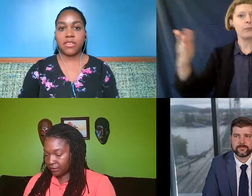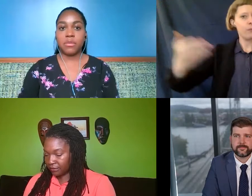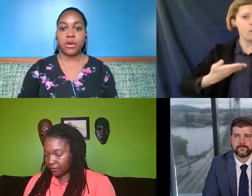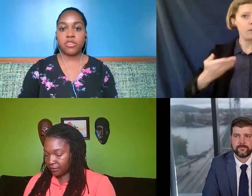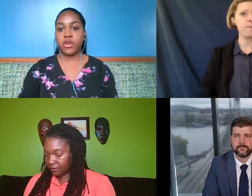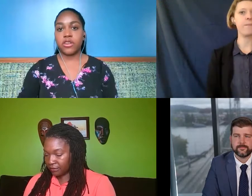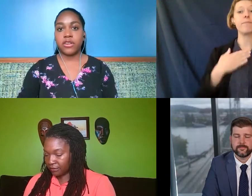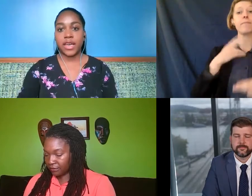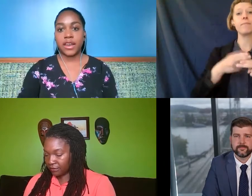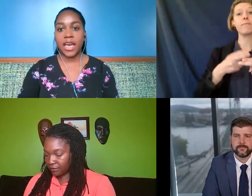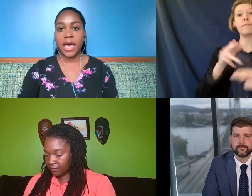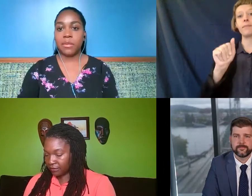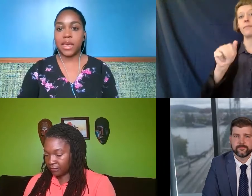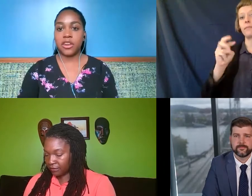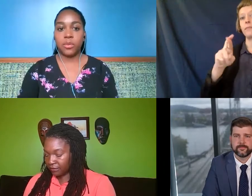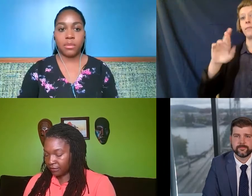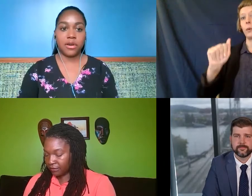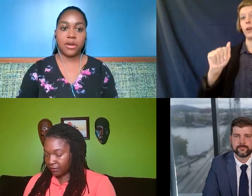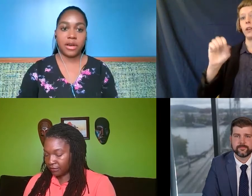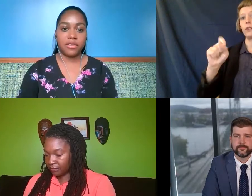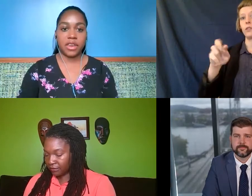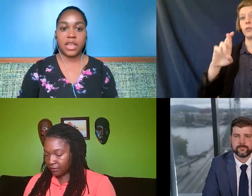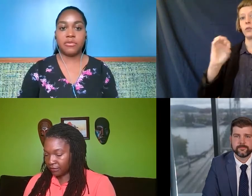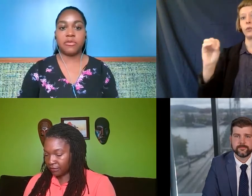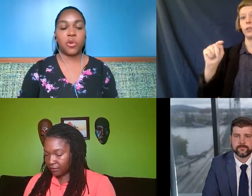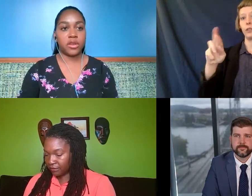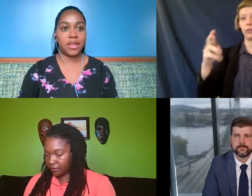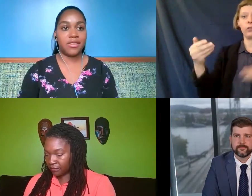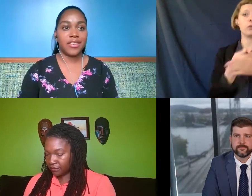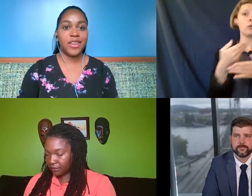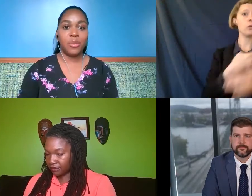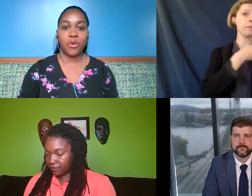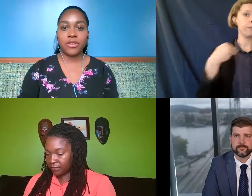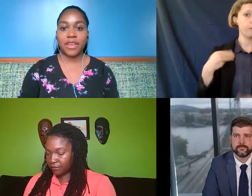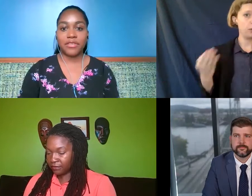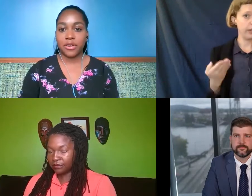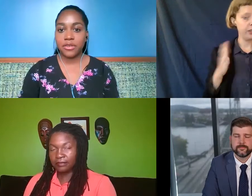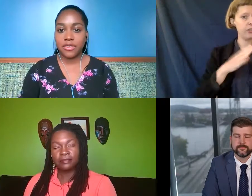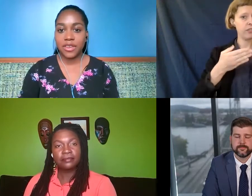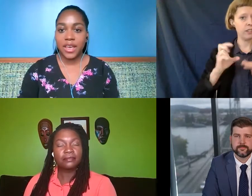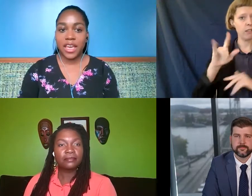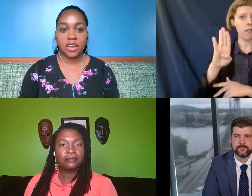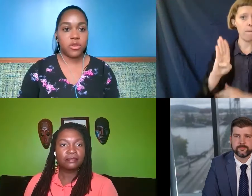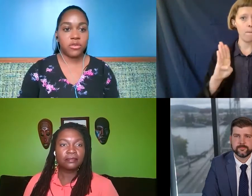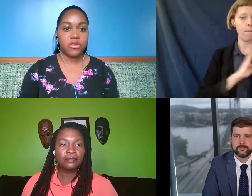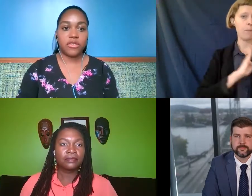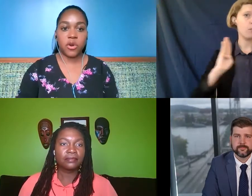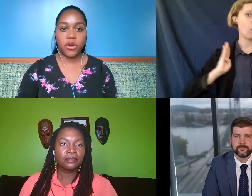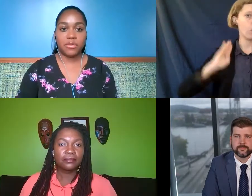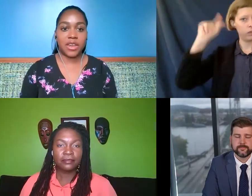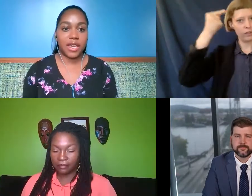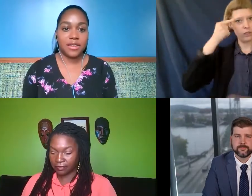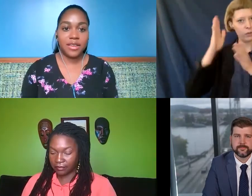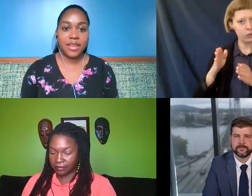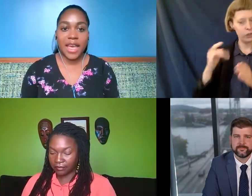name is Amira Streeter, and I am a new member of the City Club of Portland's Board of Governors and a producer of this